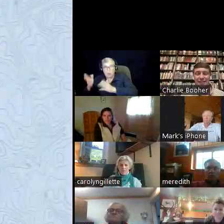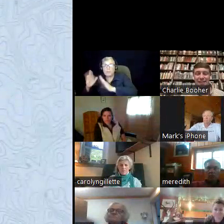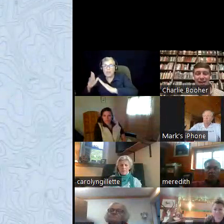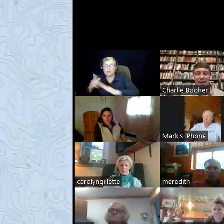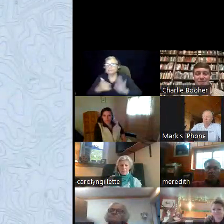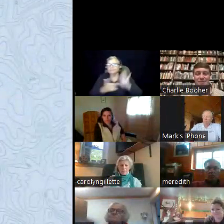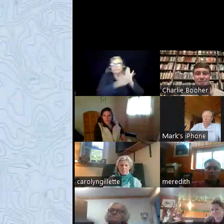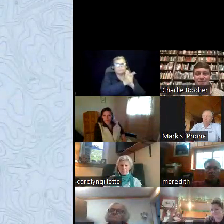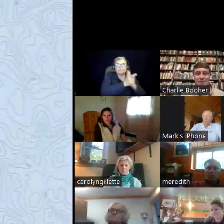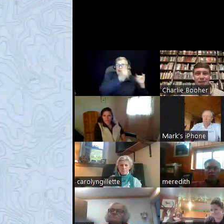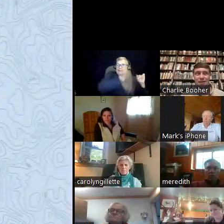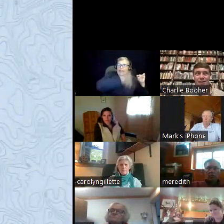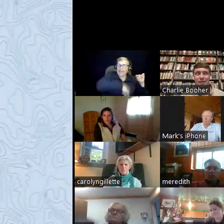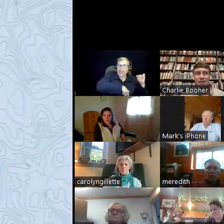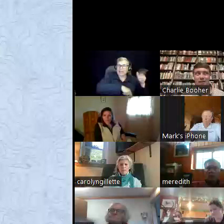those